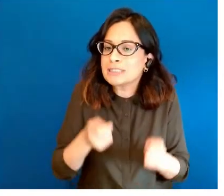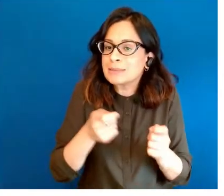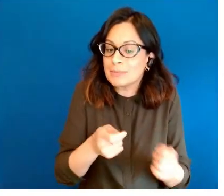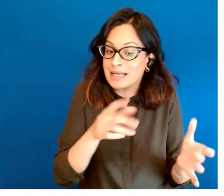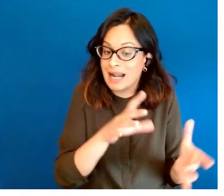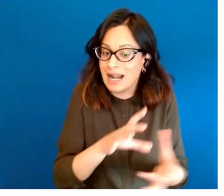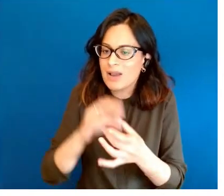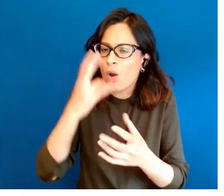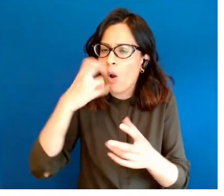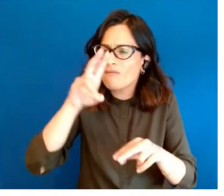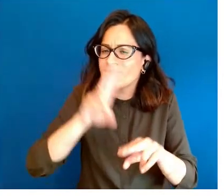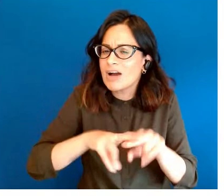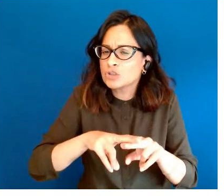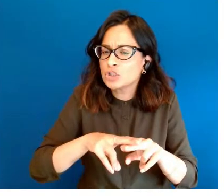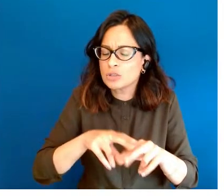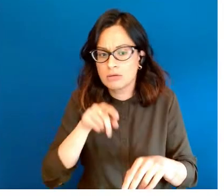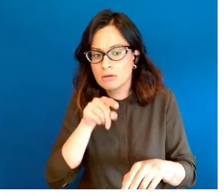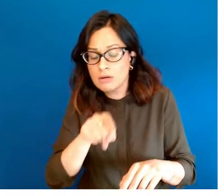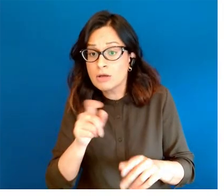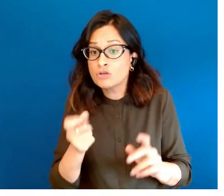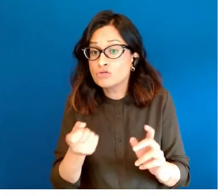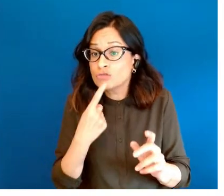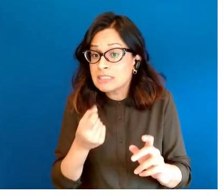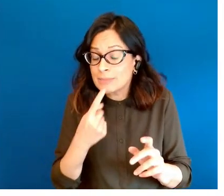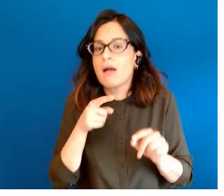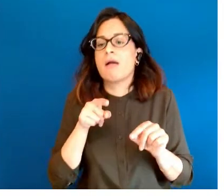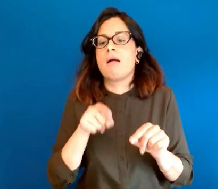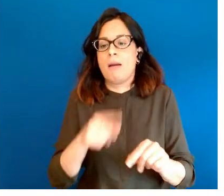old-fashioned, outmoded treatment, may well do that.